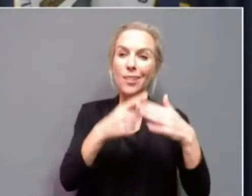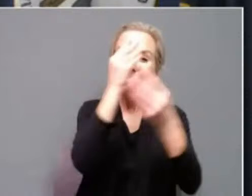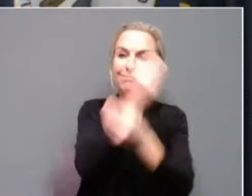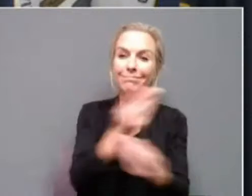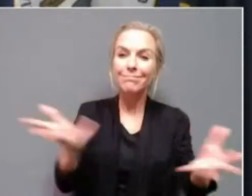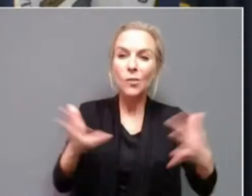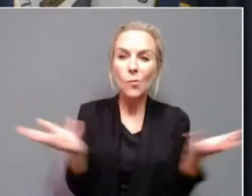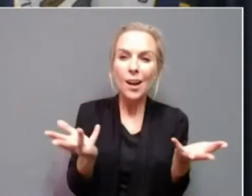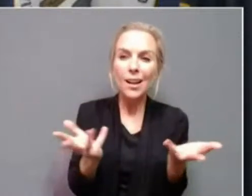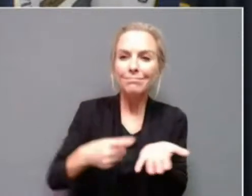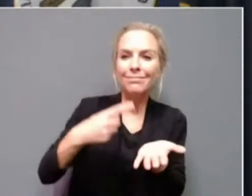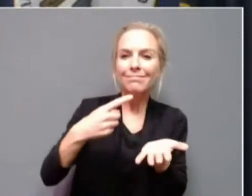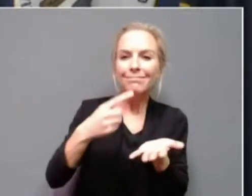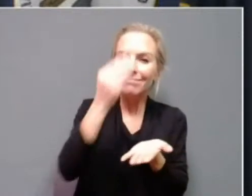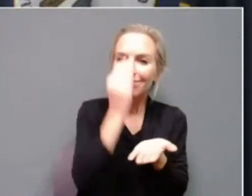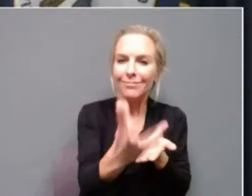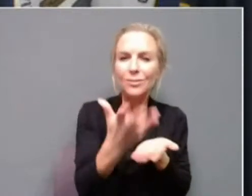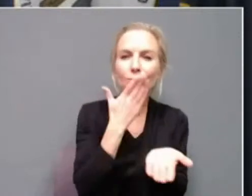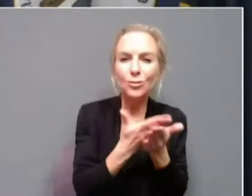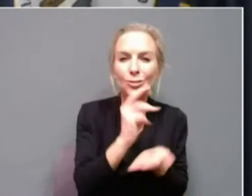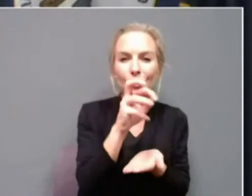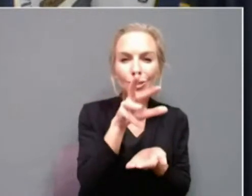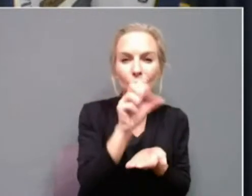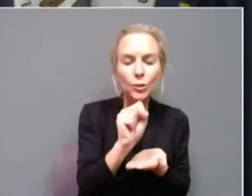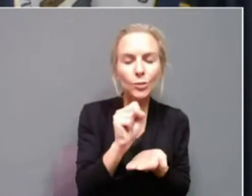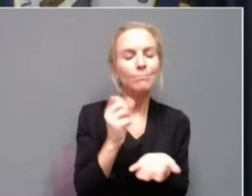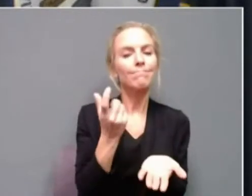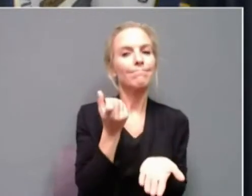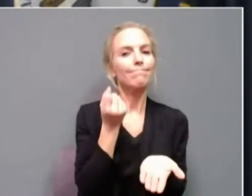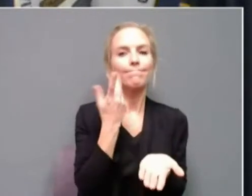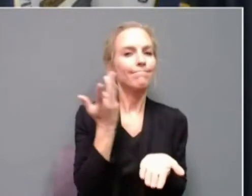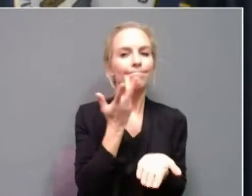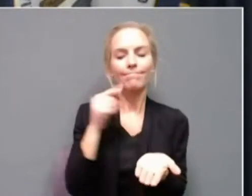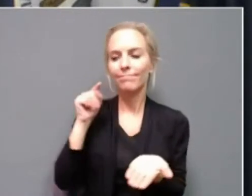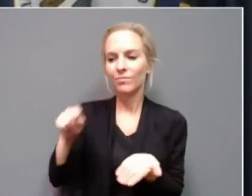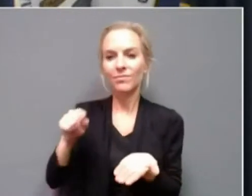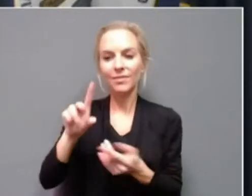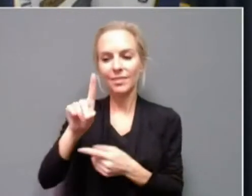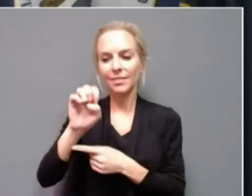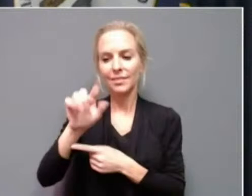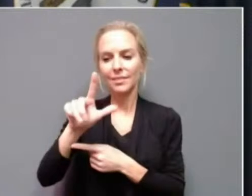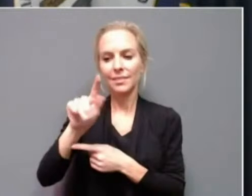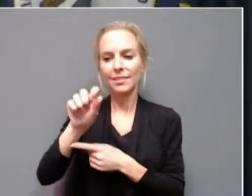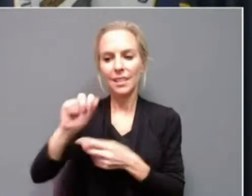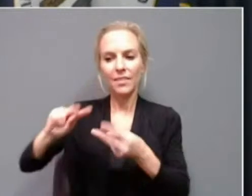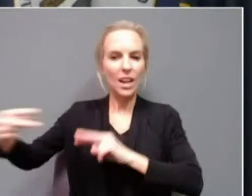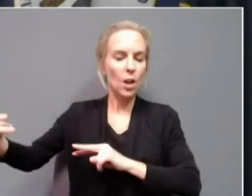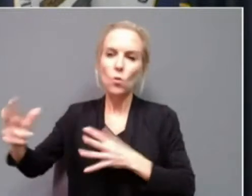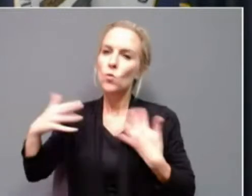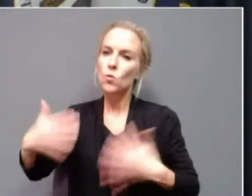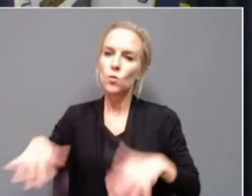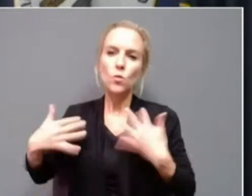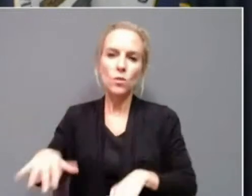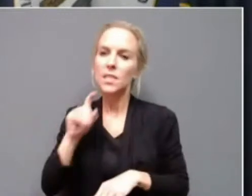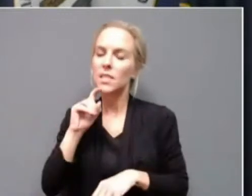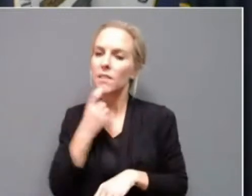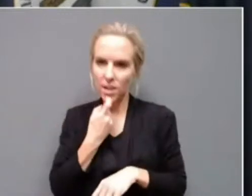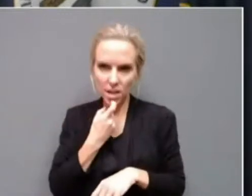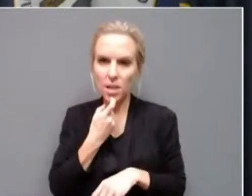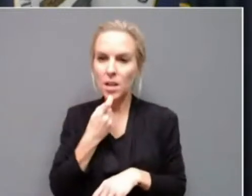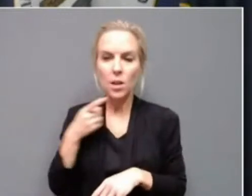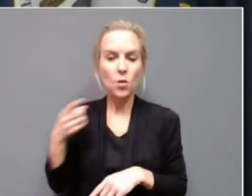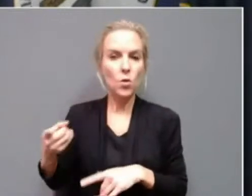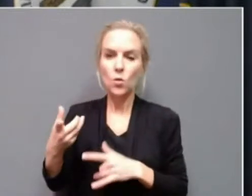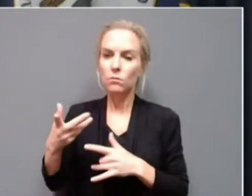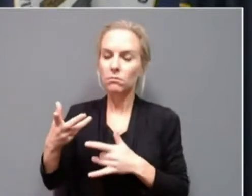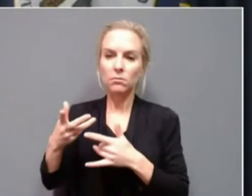the good news, but the Delta variant is so severe, its pace so alarming, that we're